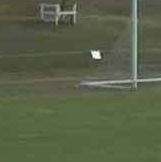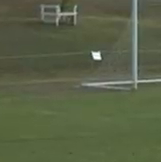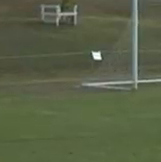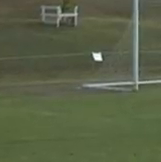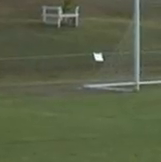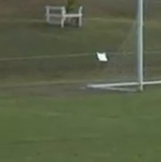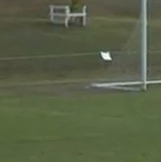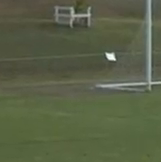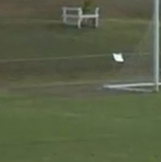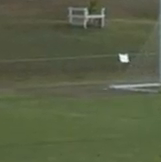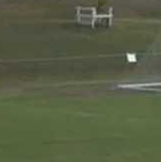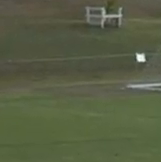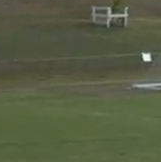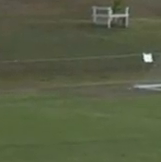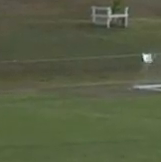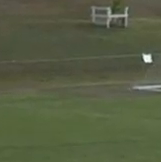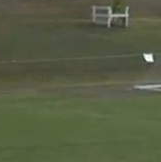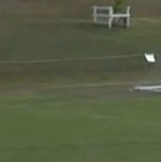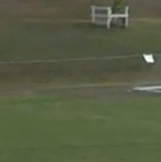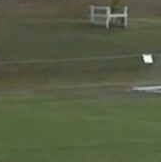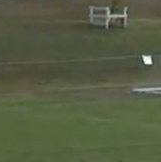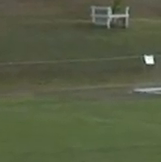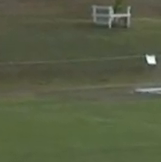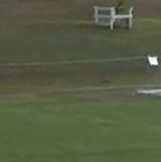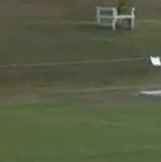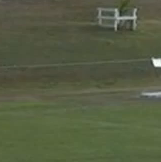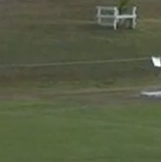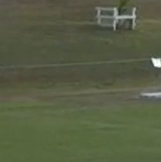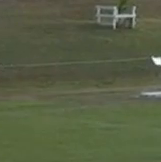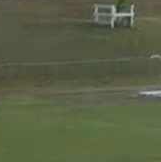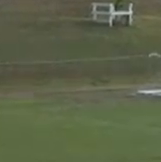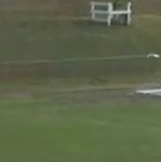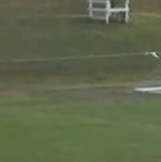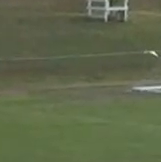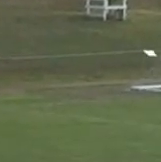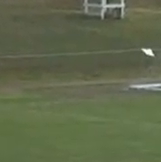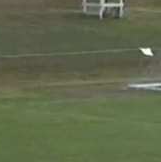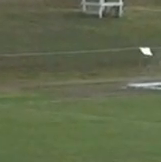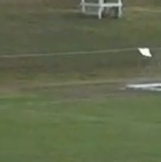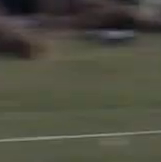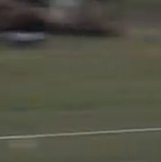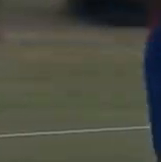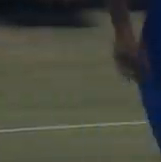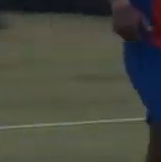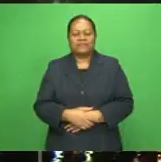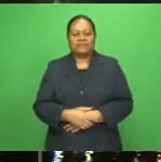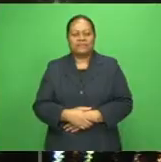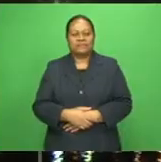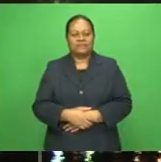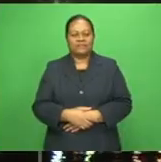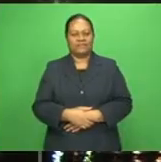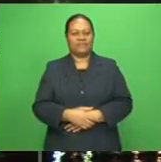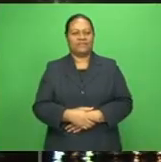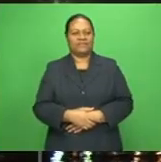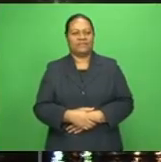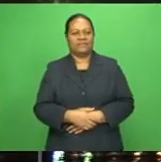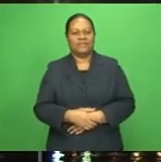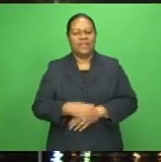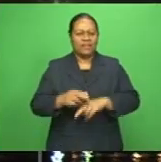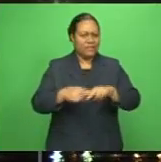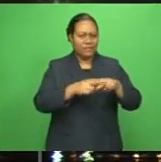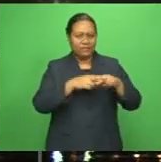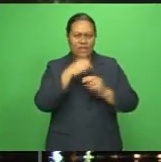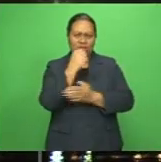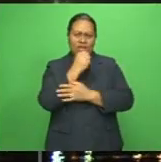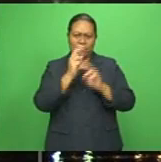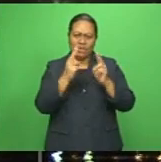there. Apisai Smith now with a chance, and he pulls one back, it's 5-3. The Fiji Rugby